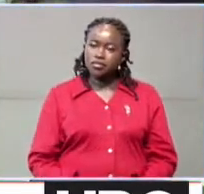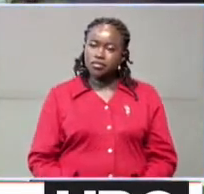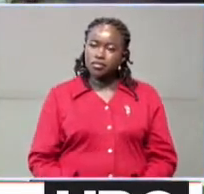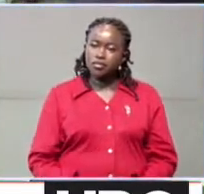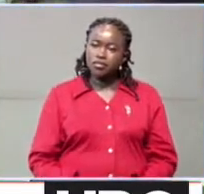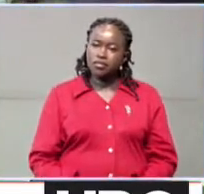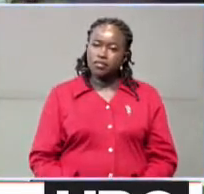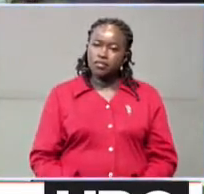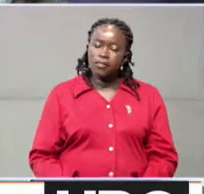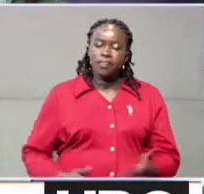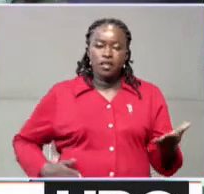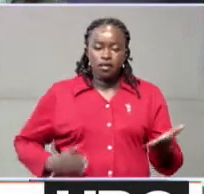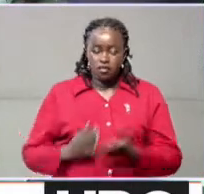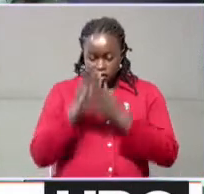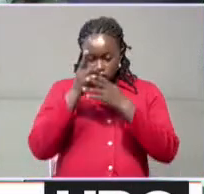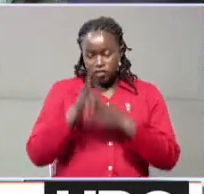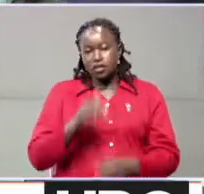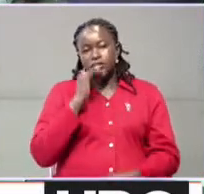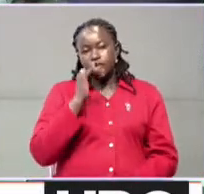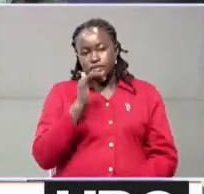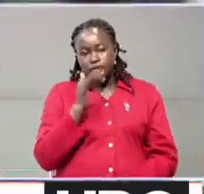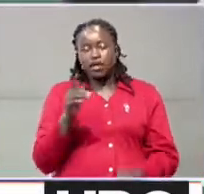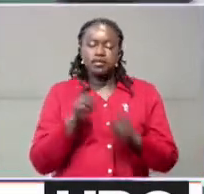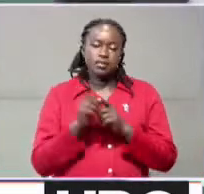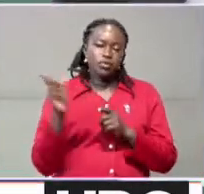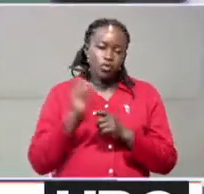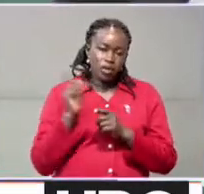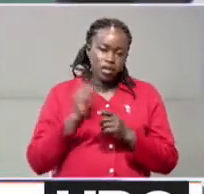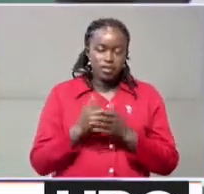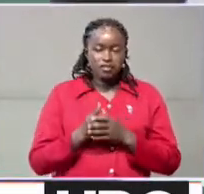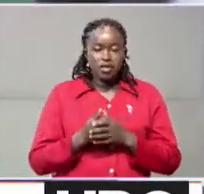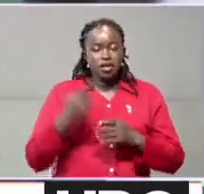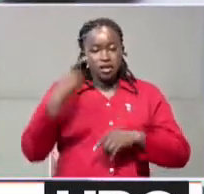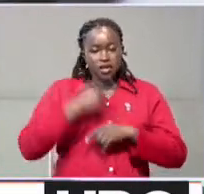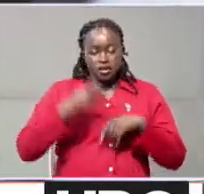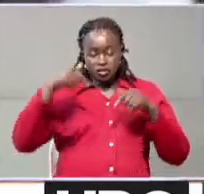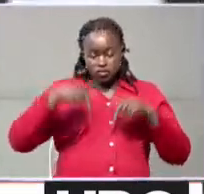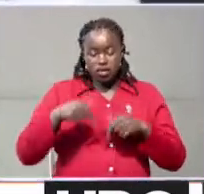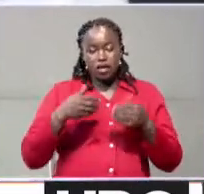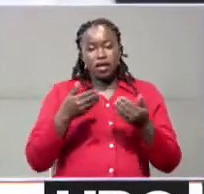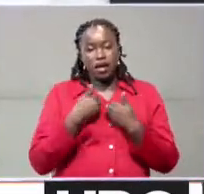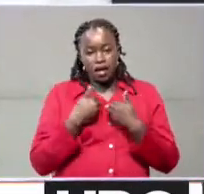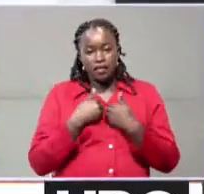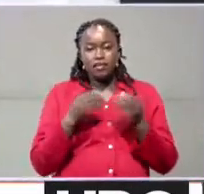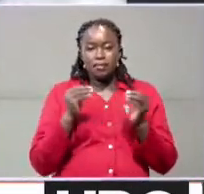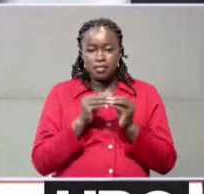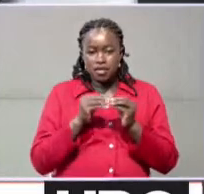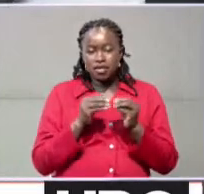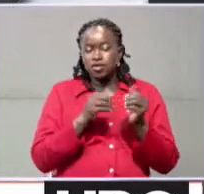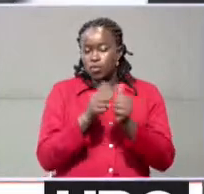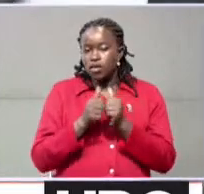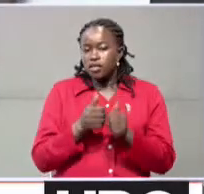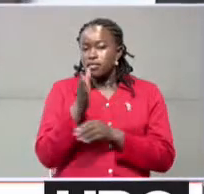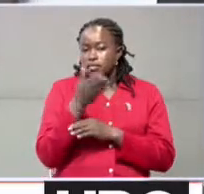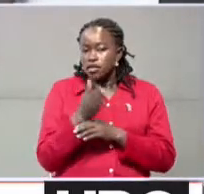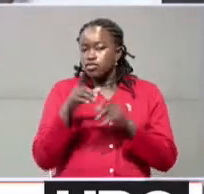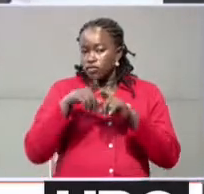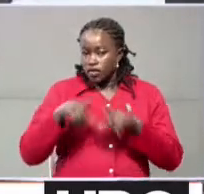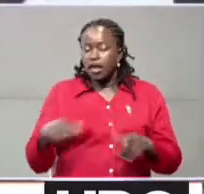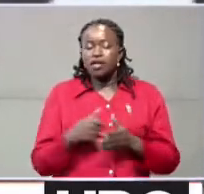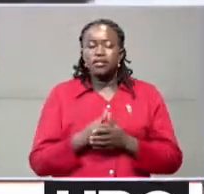return i will speak and colleagues today i had a meeting with the minister for lands over the